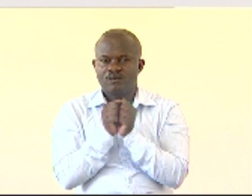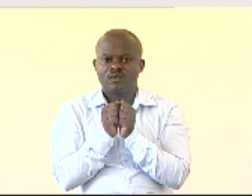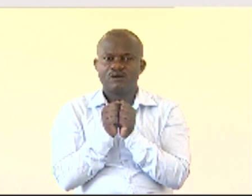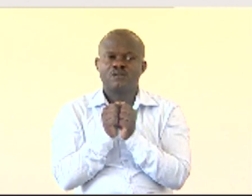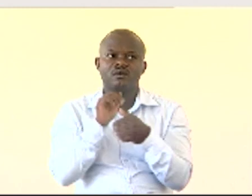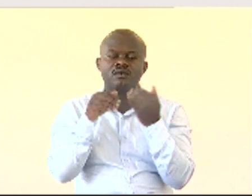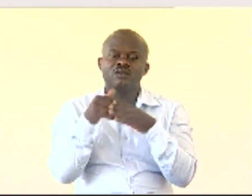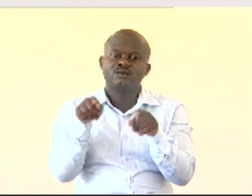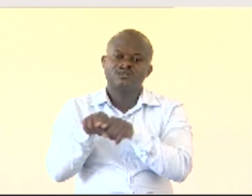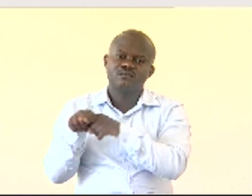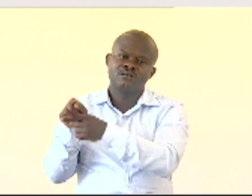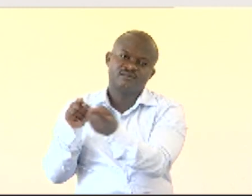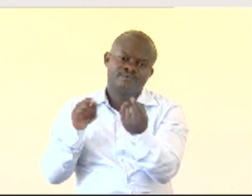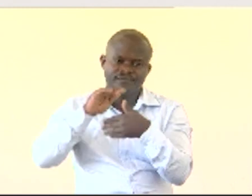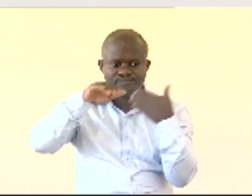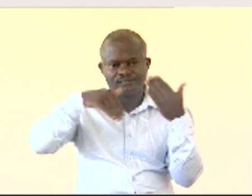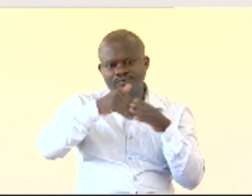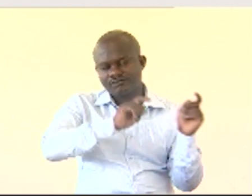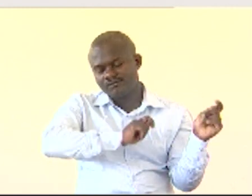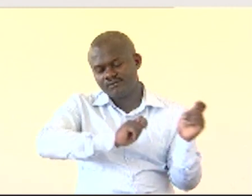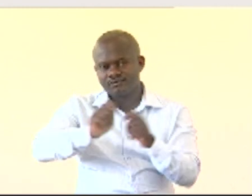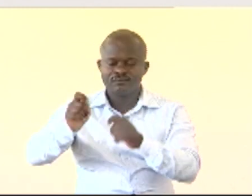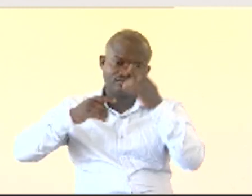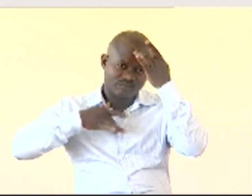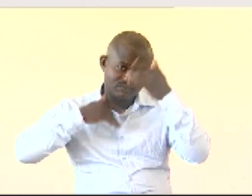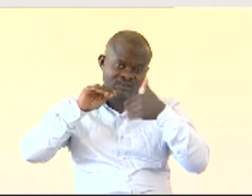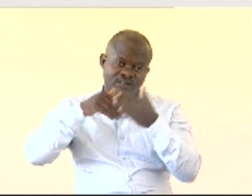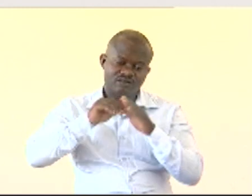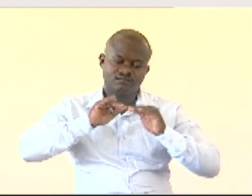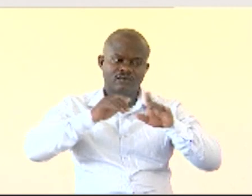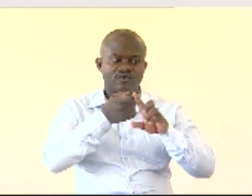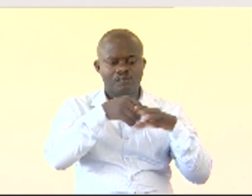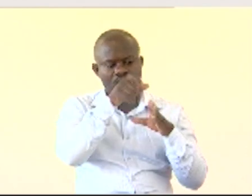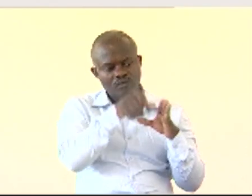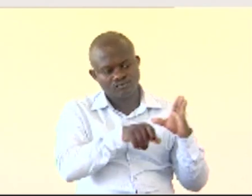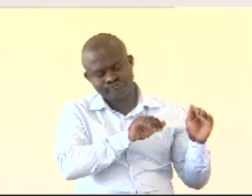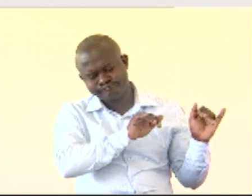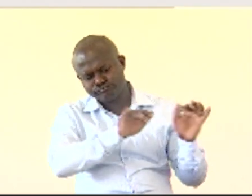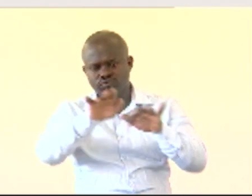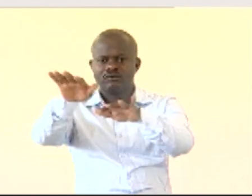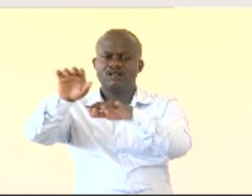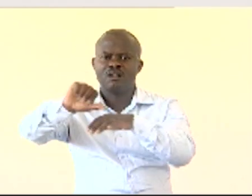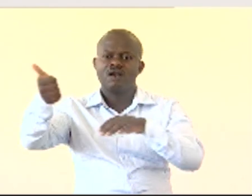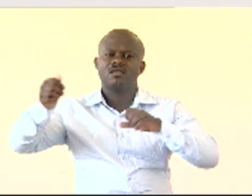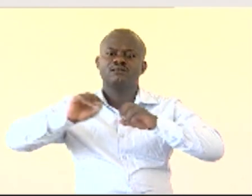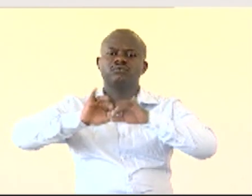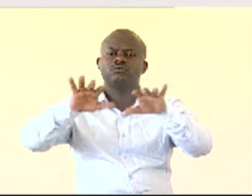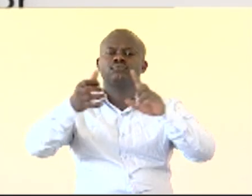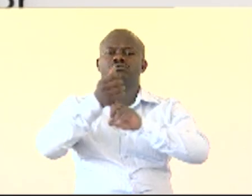Common cold is an example of transmissible diseases which can be transmitted from one person to another.